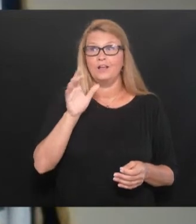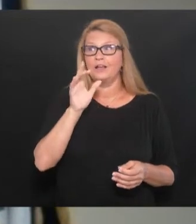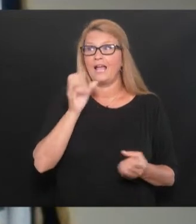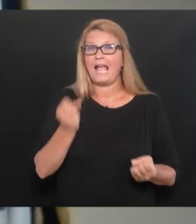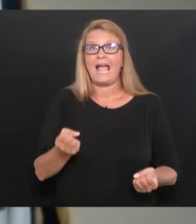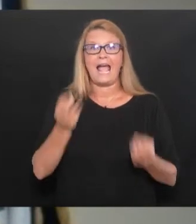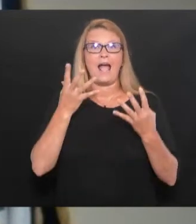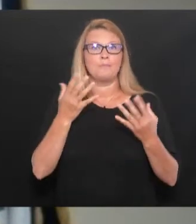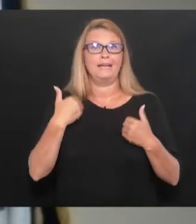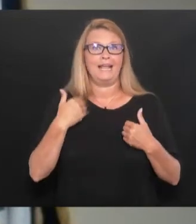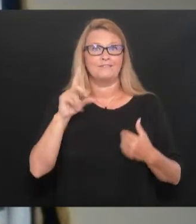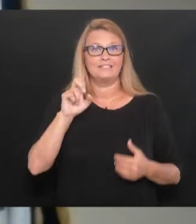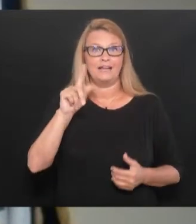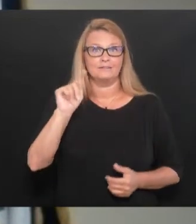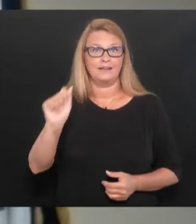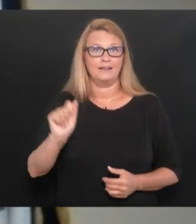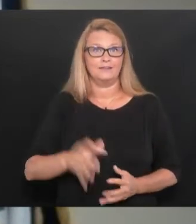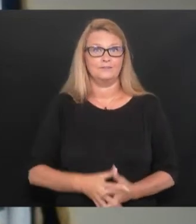Delta variant.